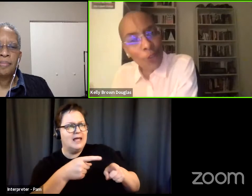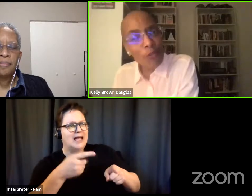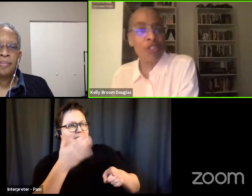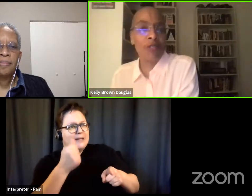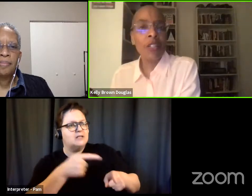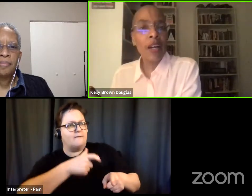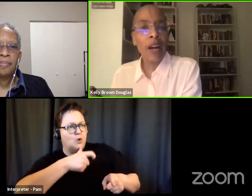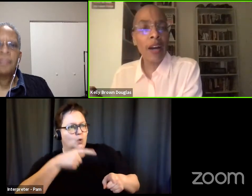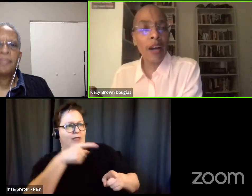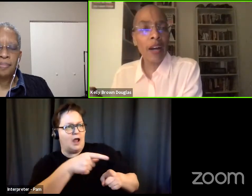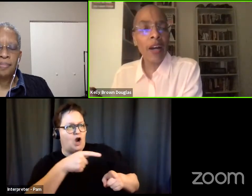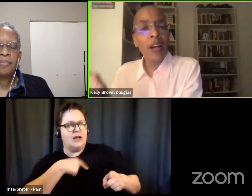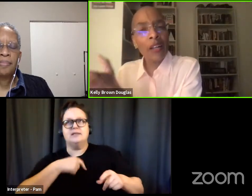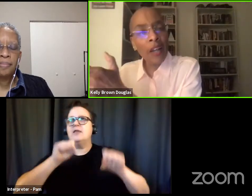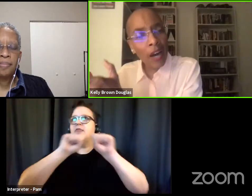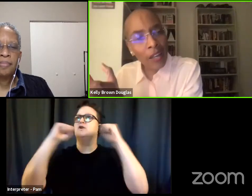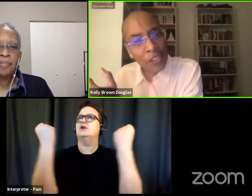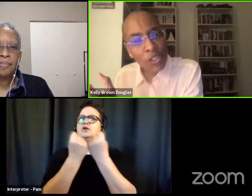the social,